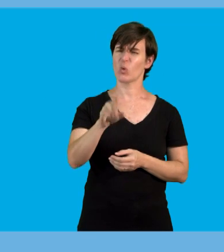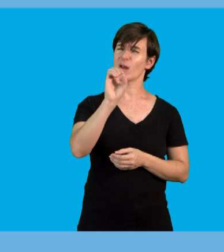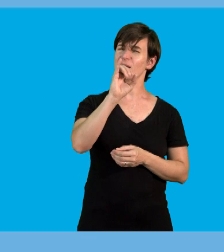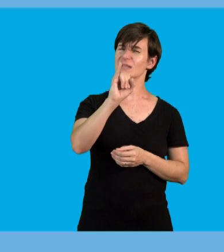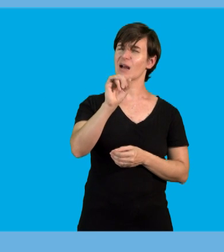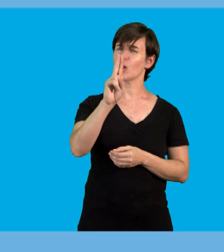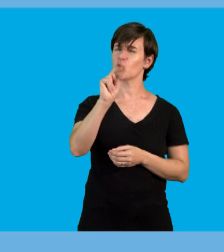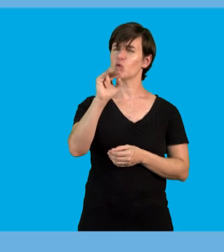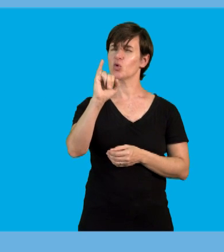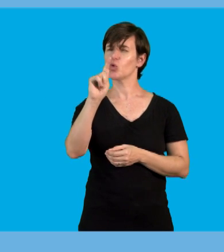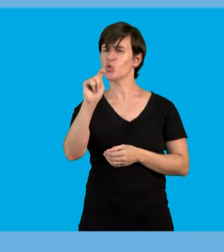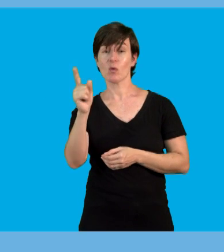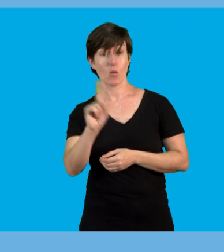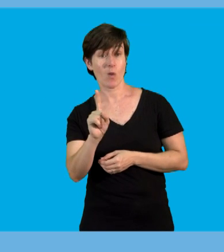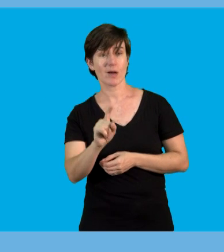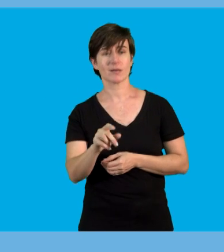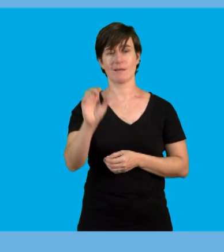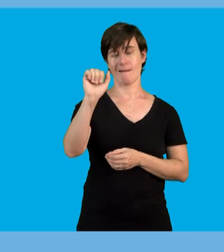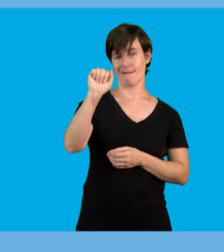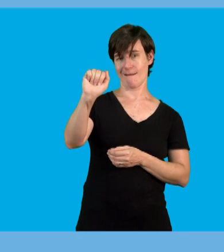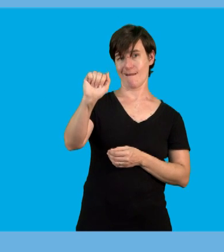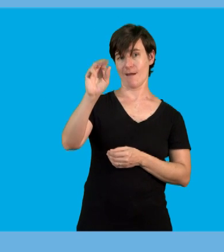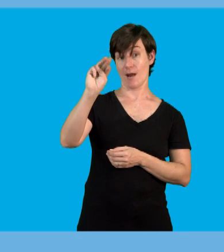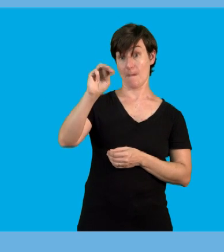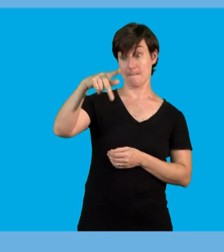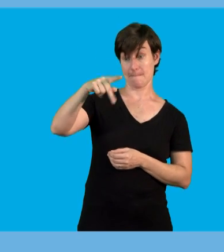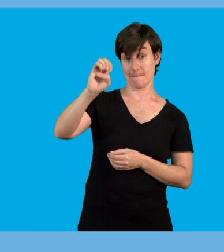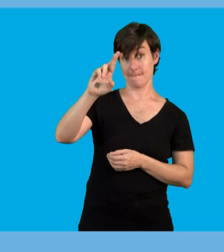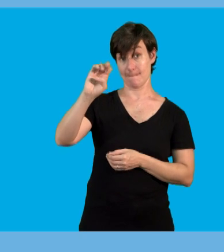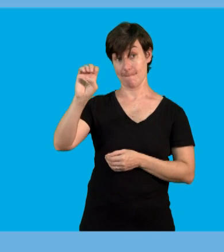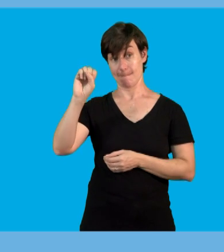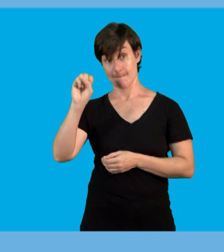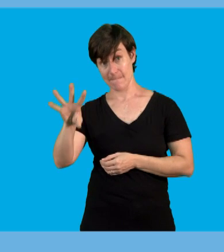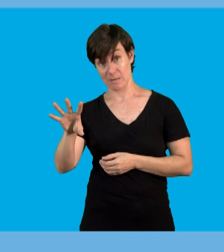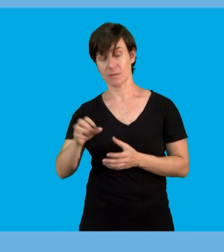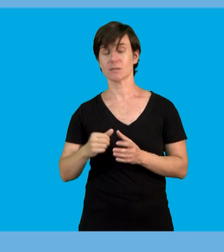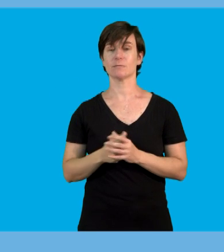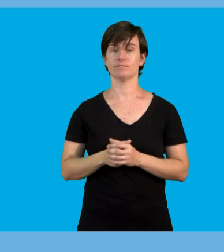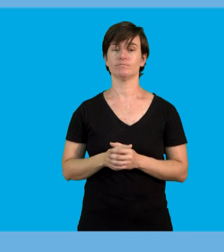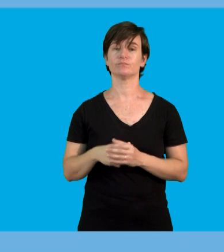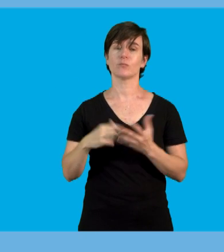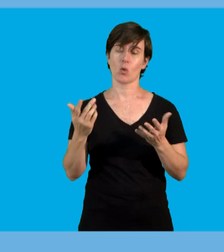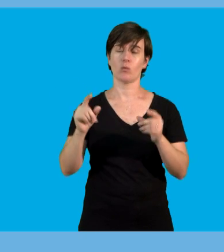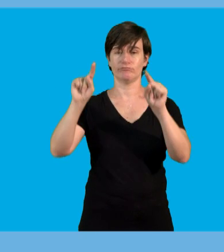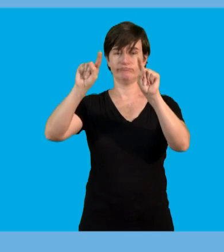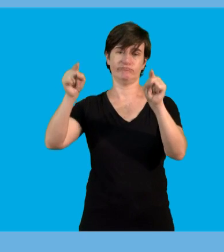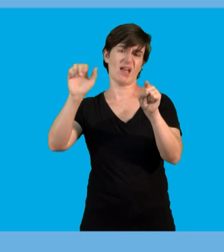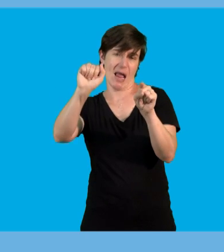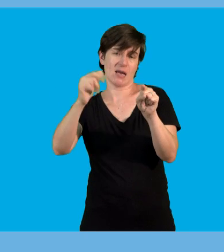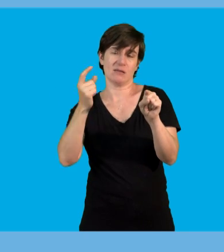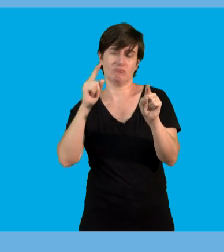So our SI unit is amperes. So in full, we know that it is amperes